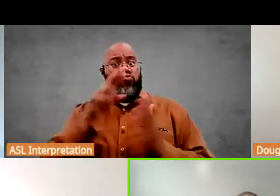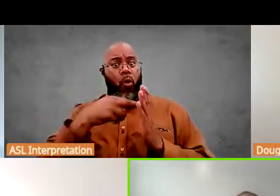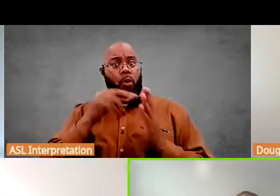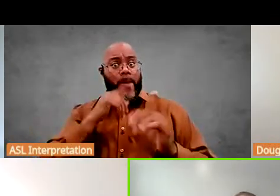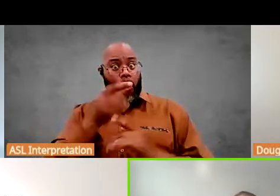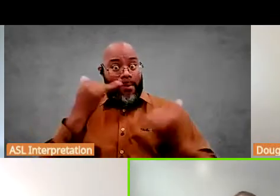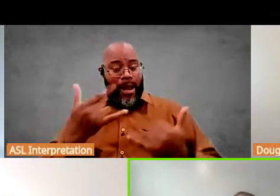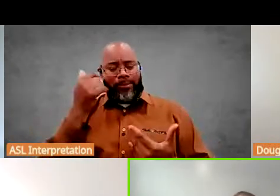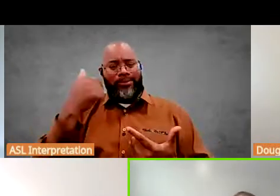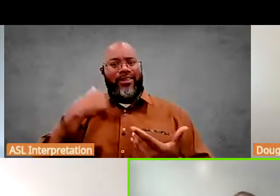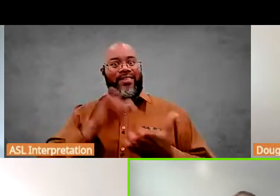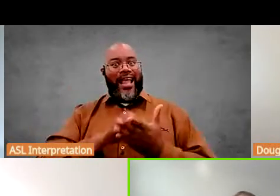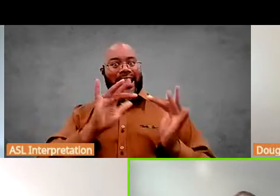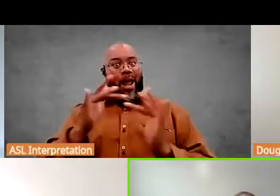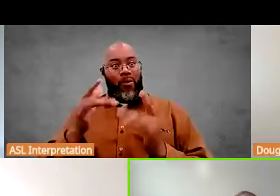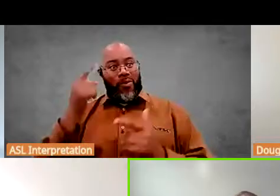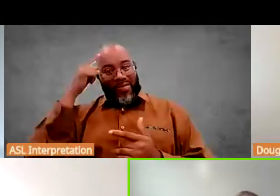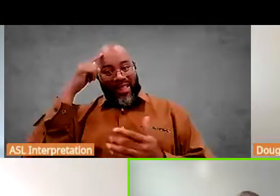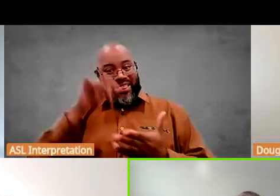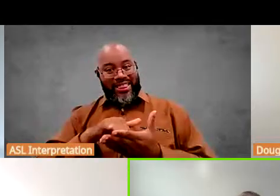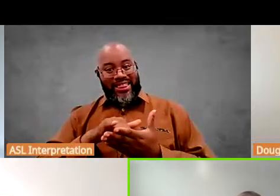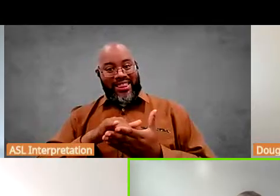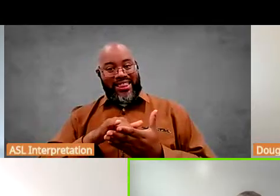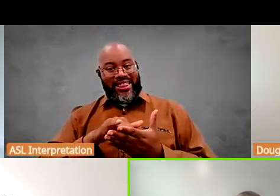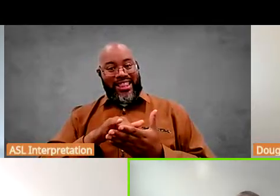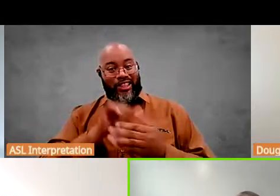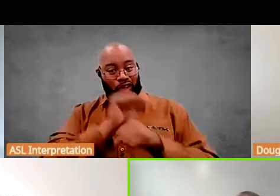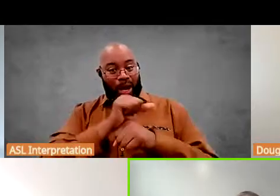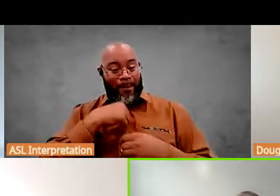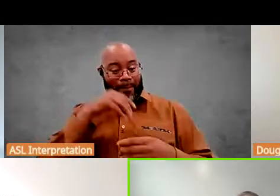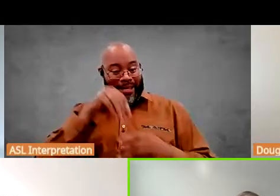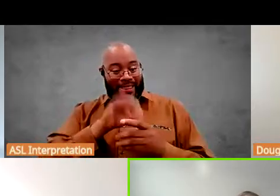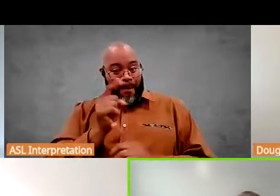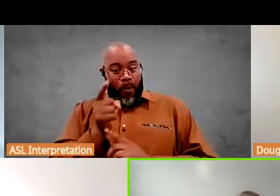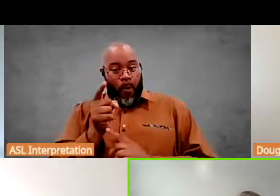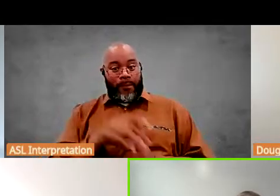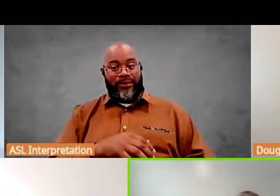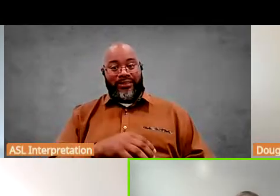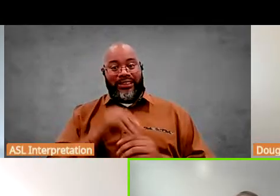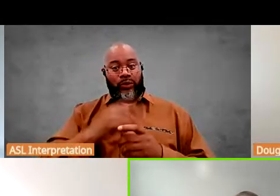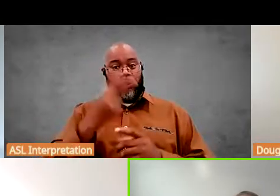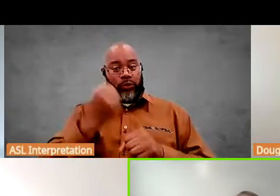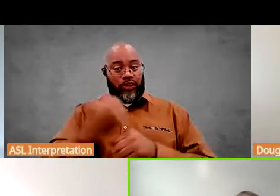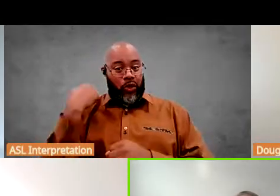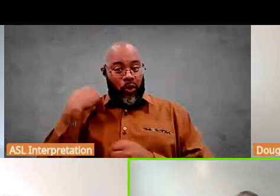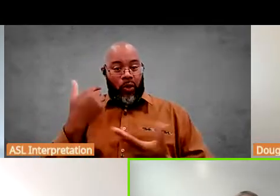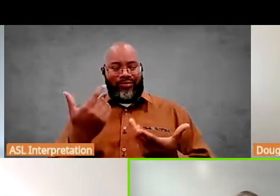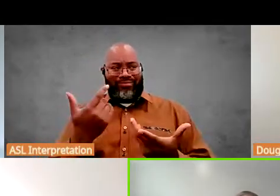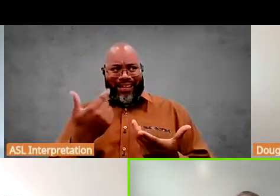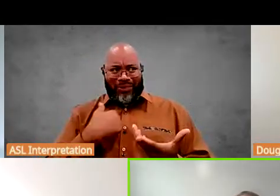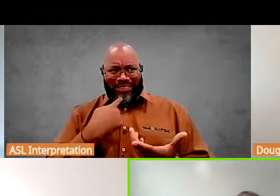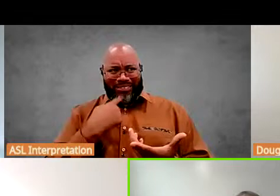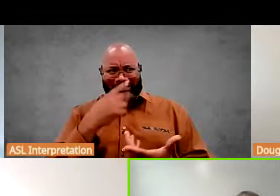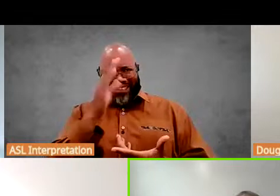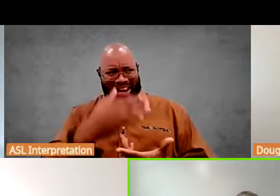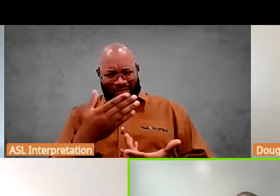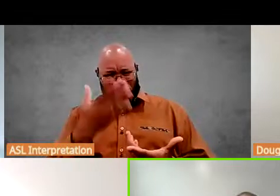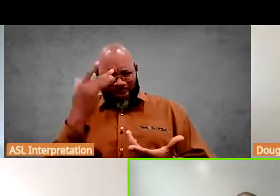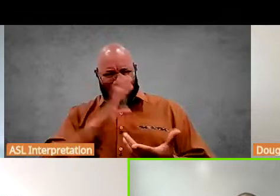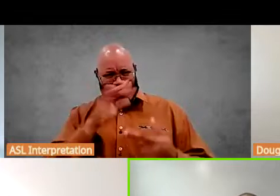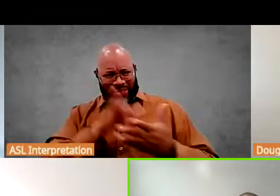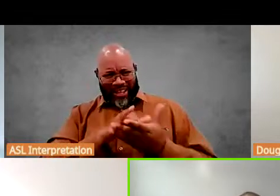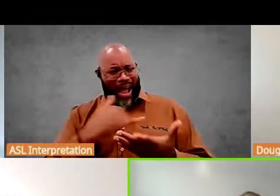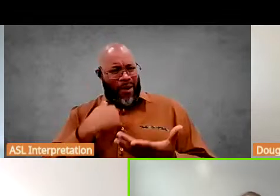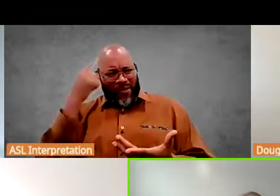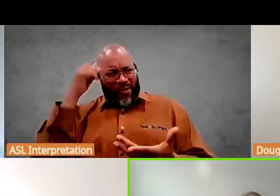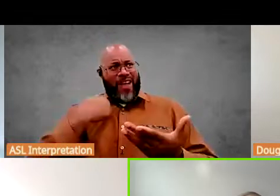And honestly, if you ever think I would think about the job I am at the moment in like 2 years ago, I'm like, "You're joking." Like I'm like, "What are you talking about?"